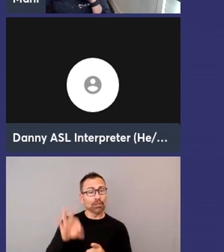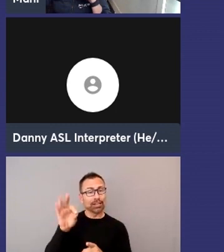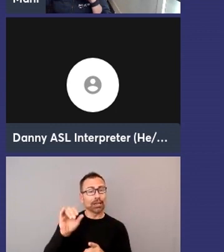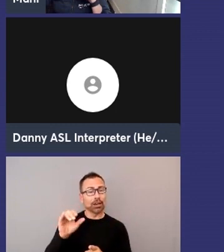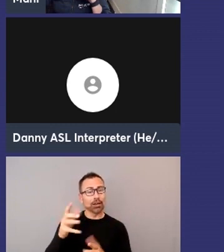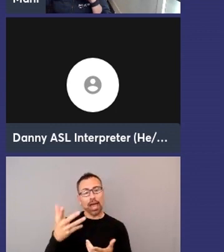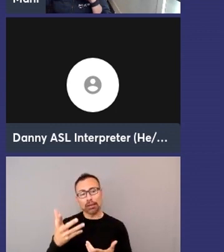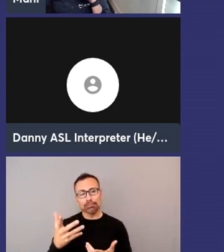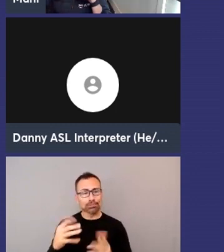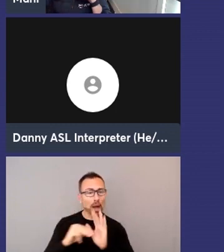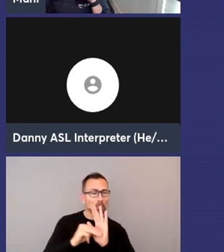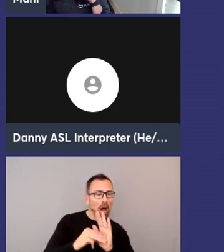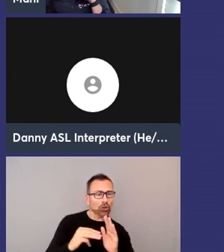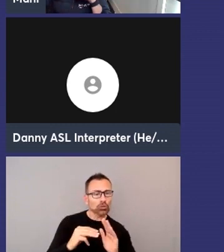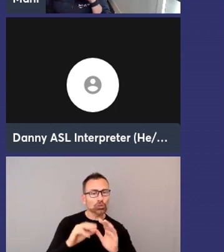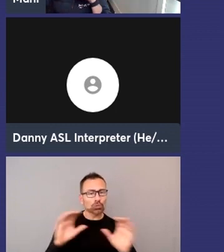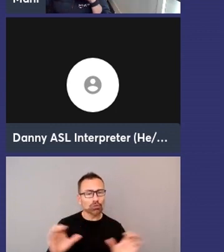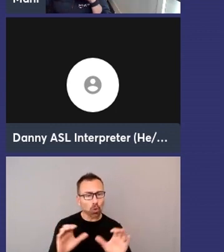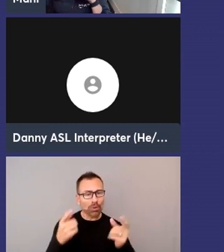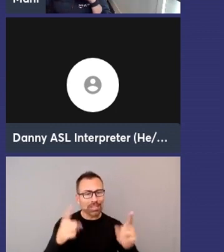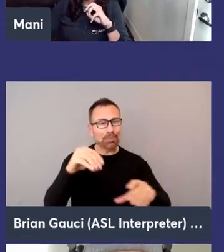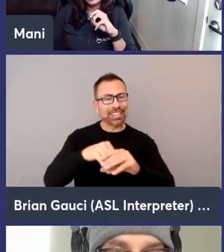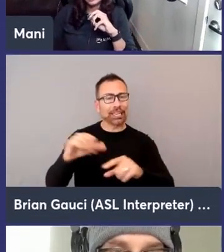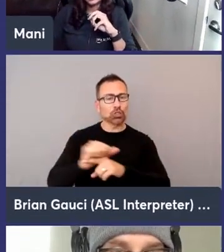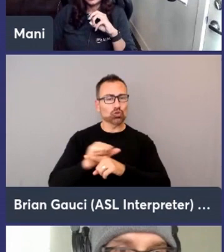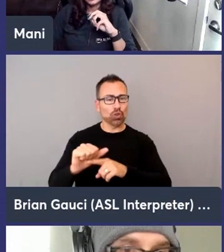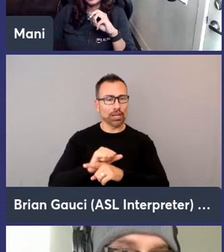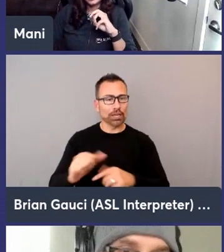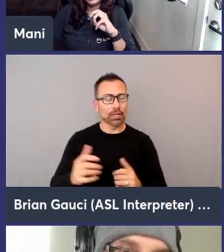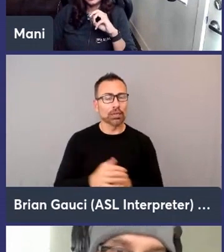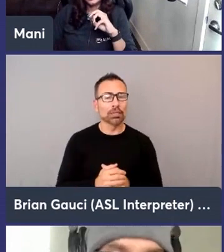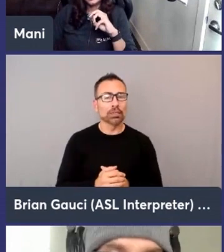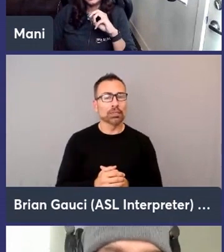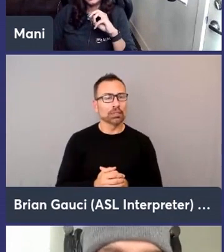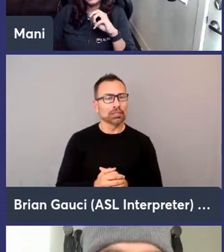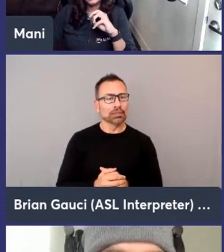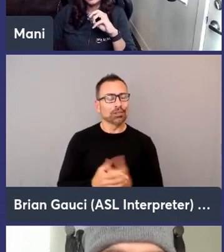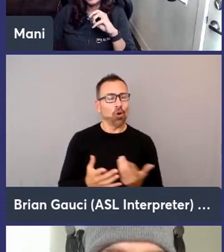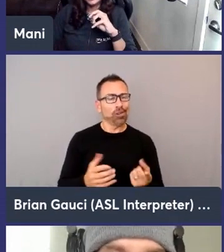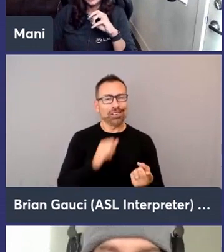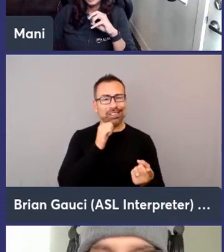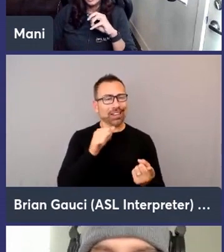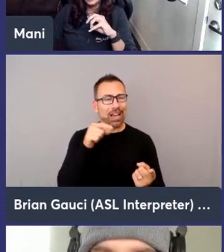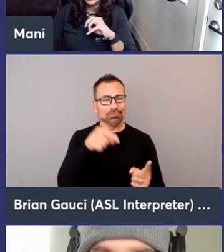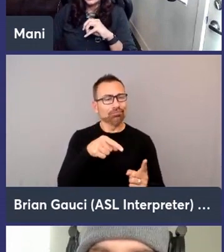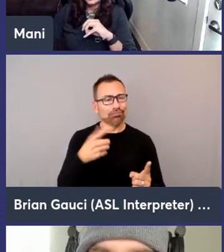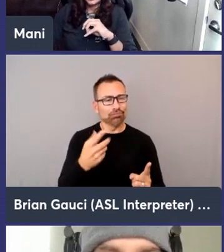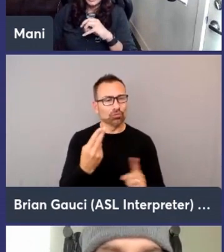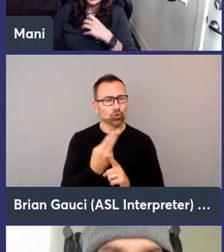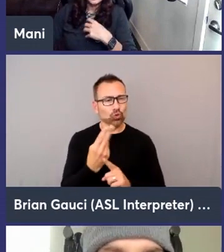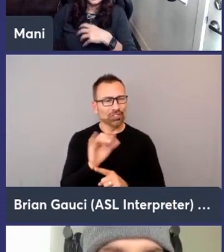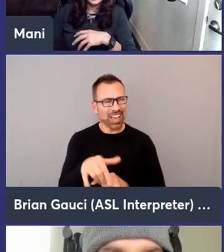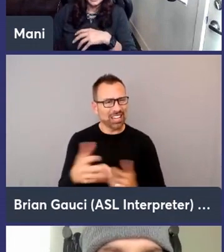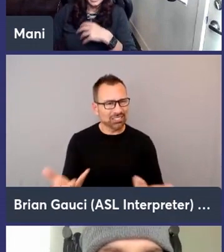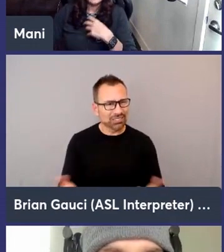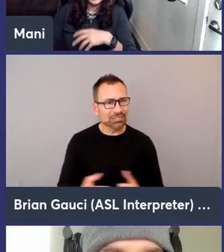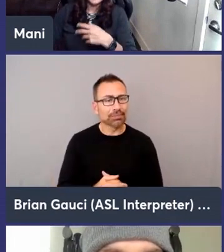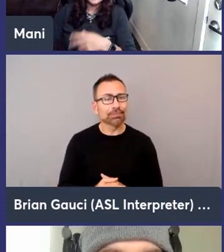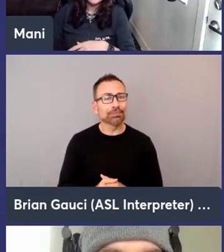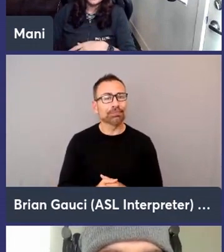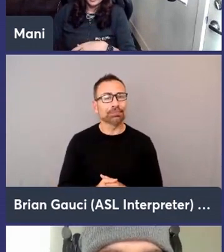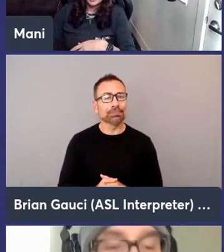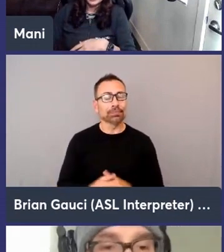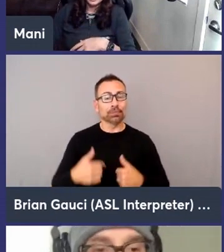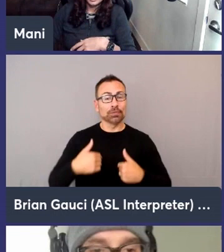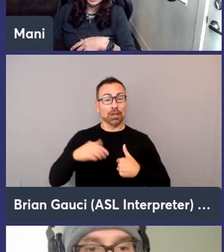model's performance in training? Right? Is that just not what it's used for? So I don't use it. I haven't used